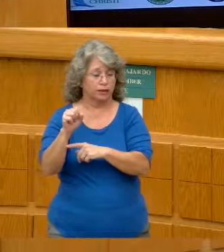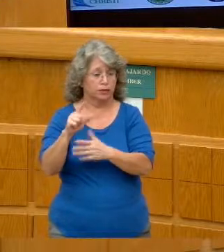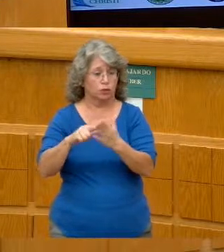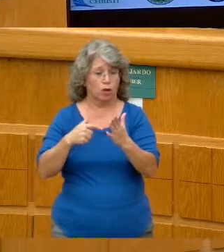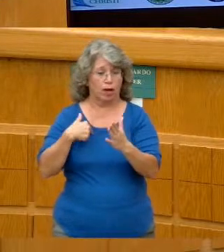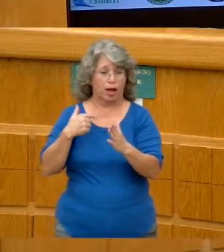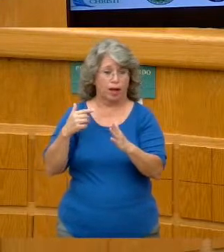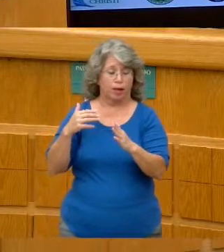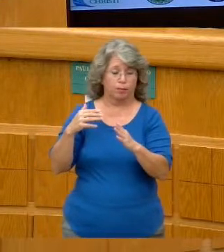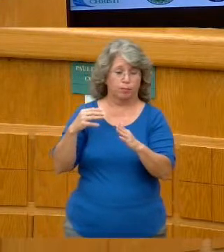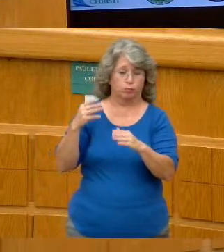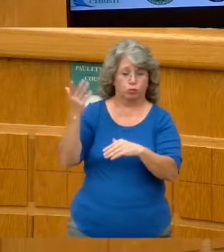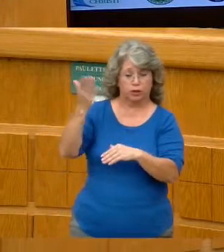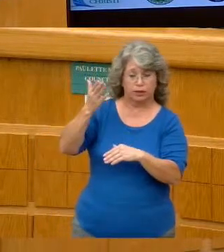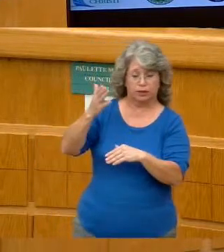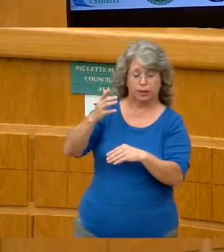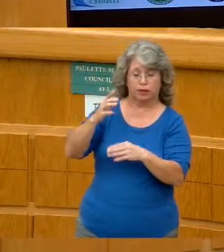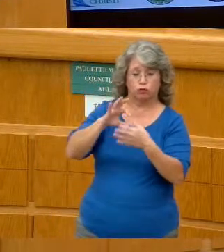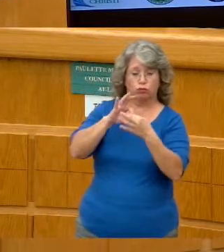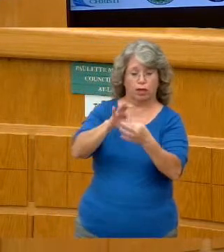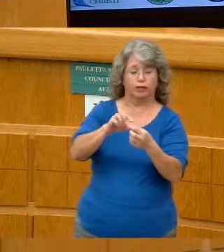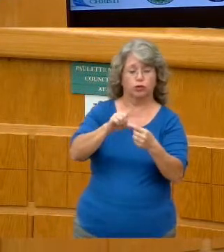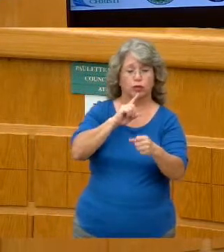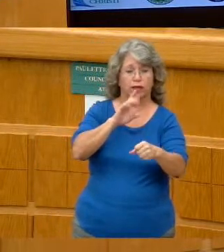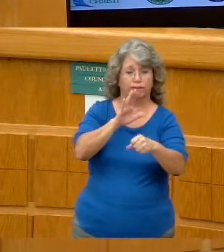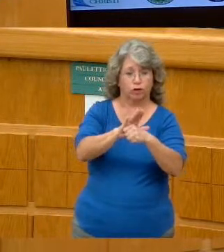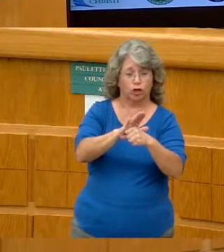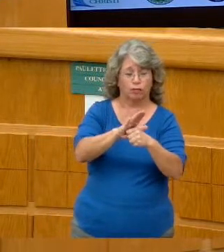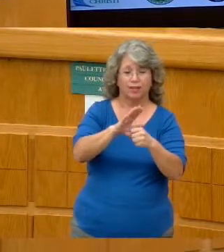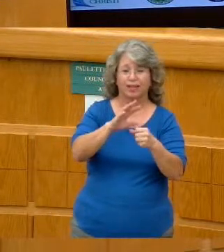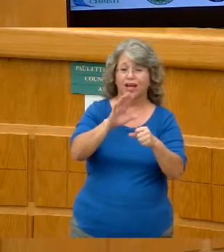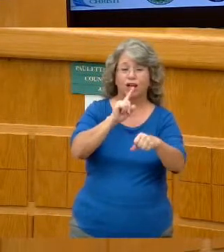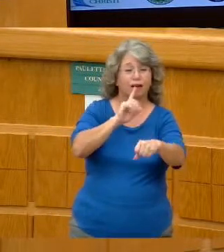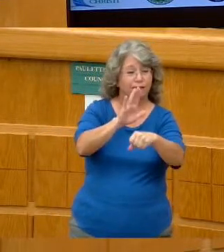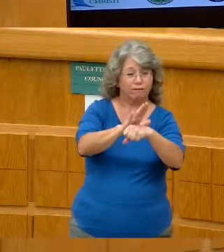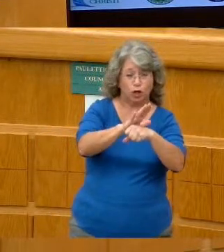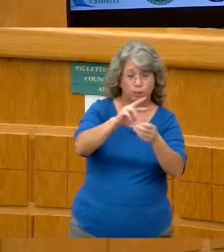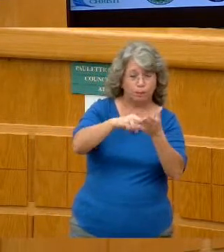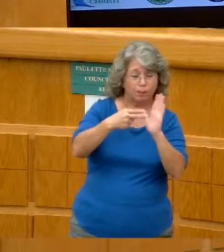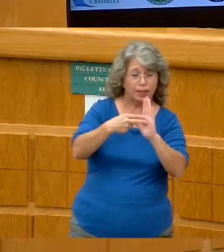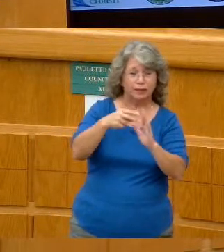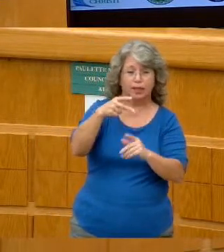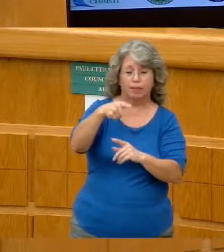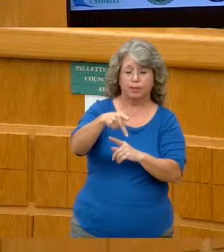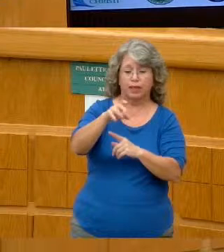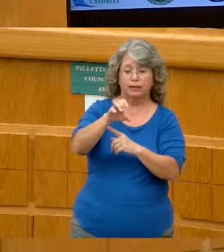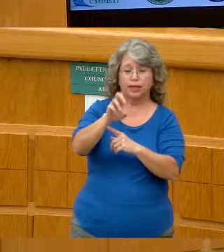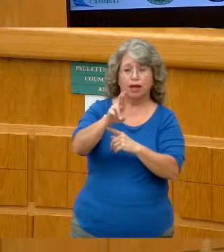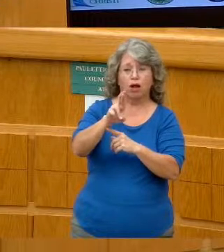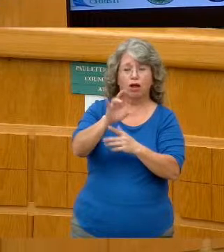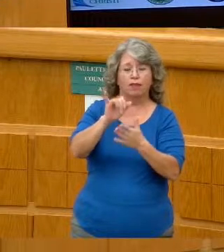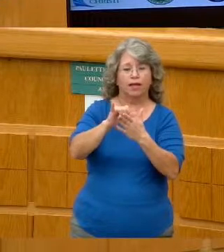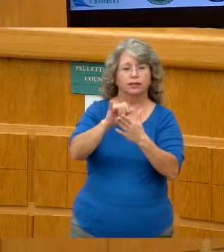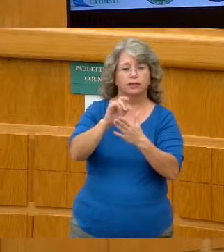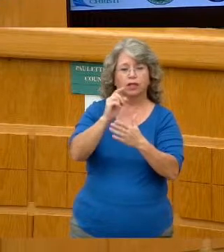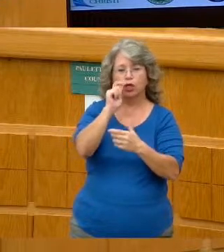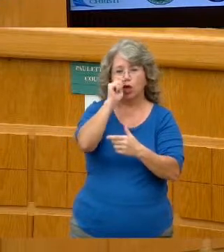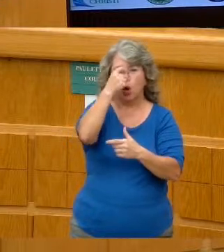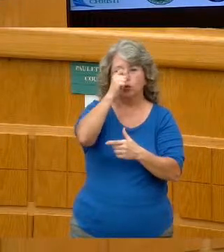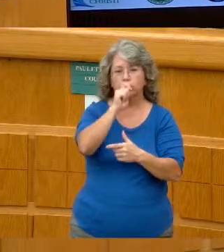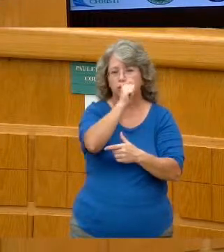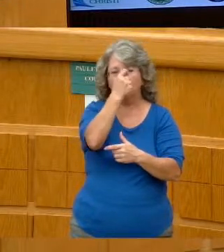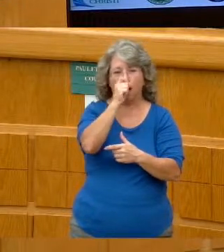confirmed cases, and the definition of confirmed is that a PCR nose swab test was